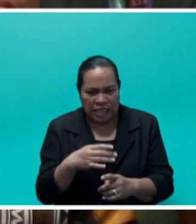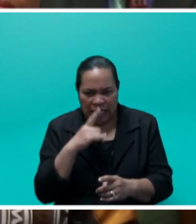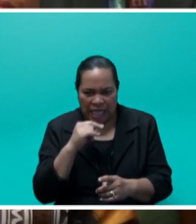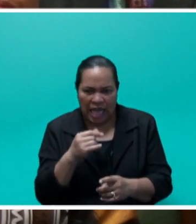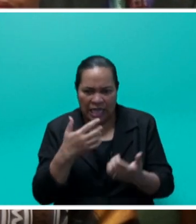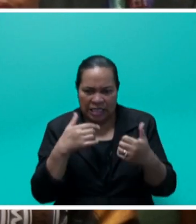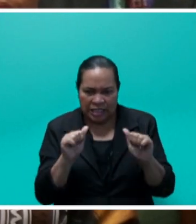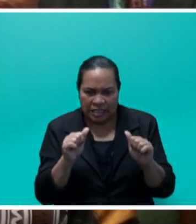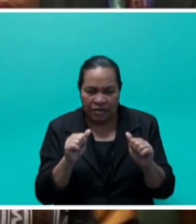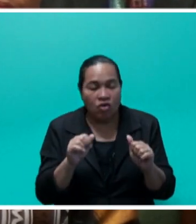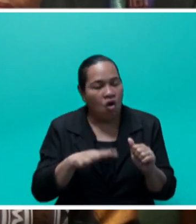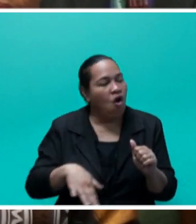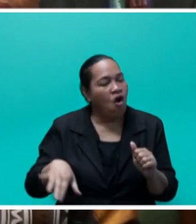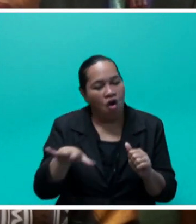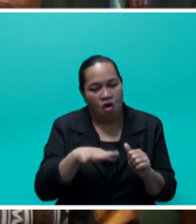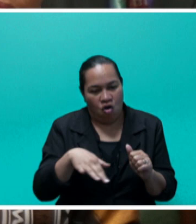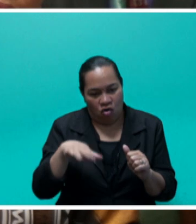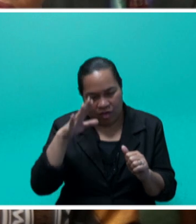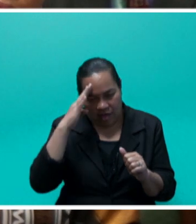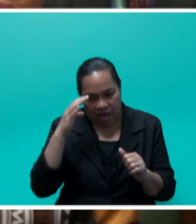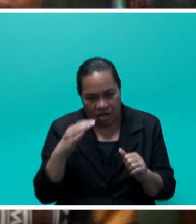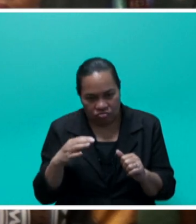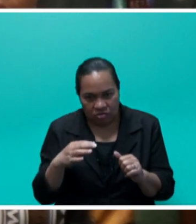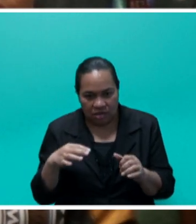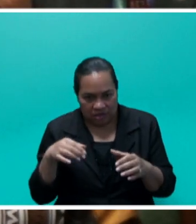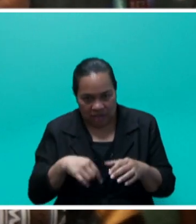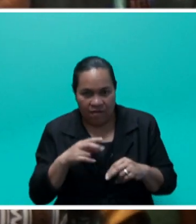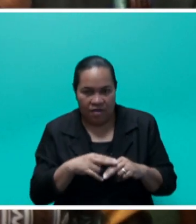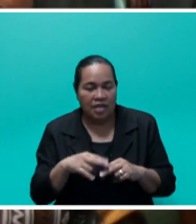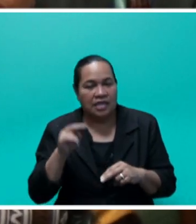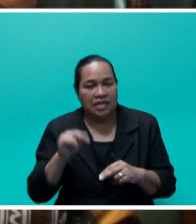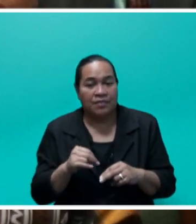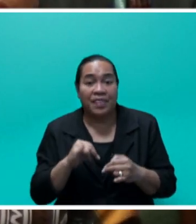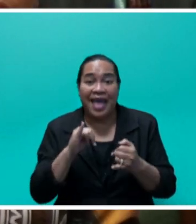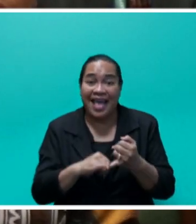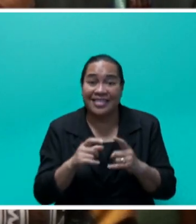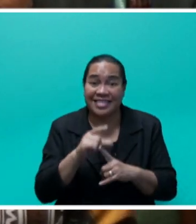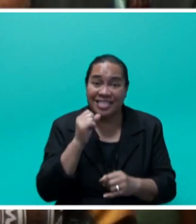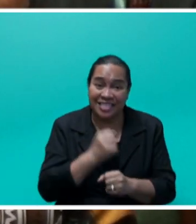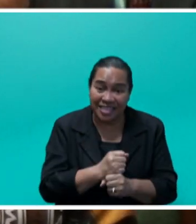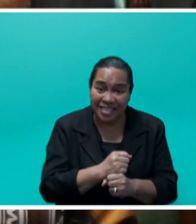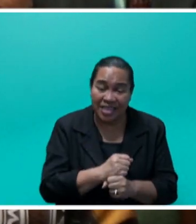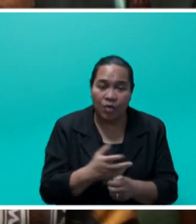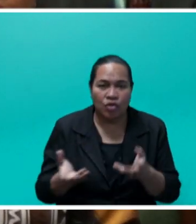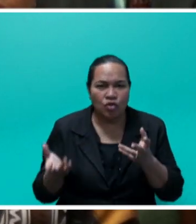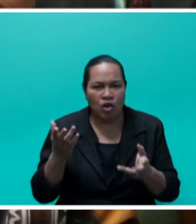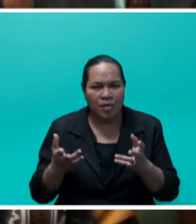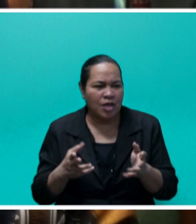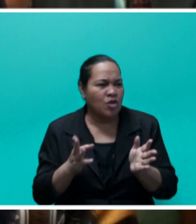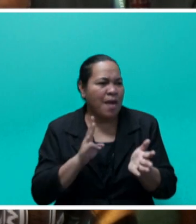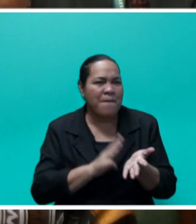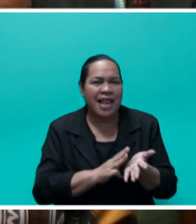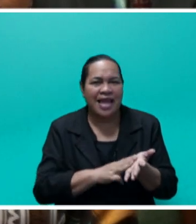without having a whole of country approach. The SDGs, Mr. Speaker, compared to the Millennium Development